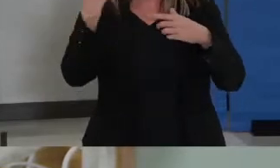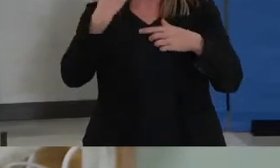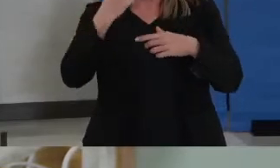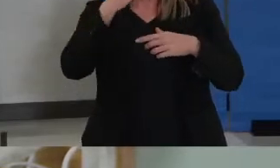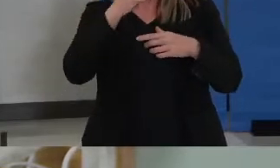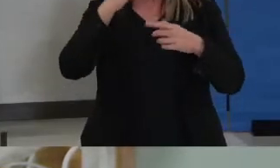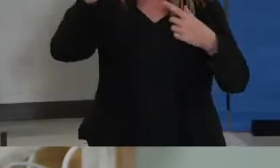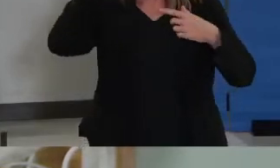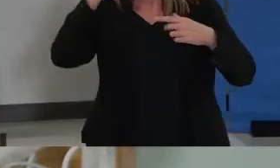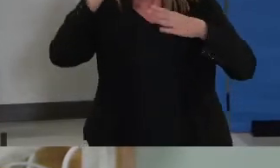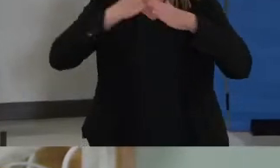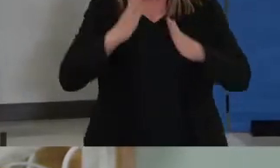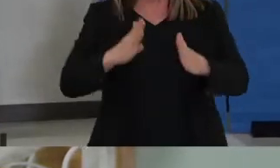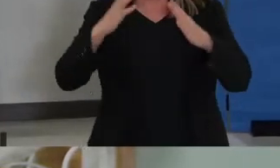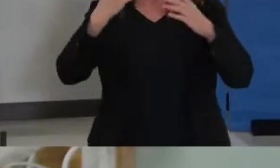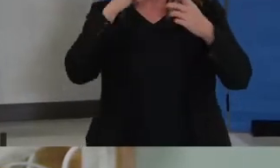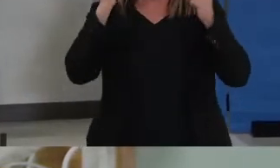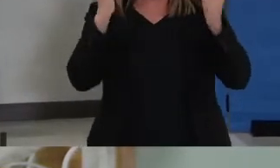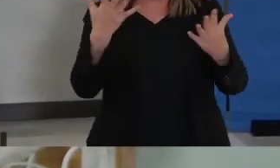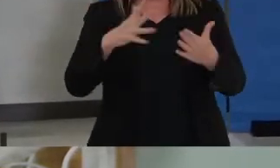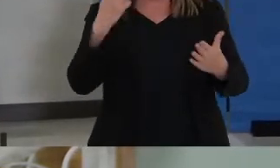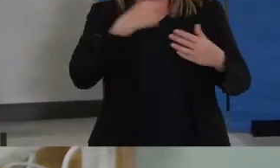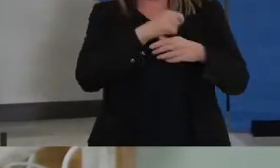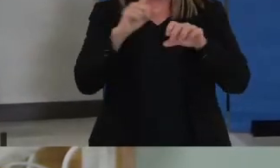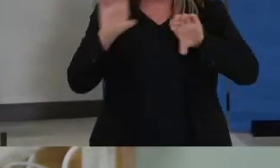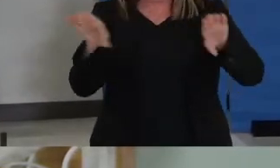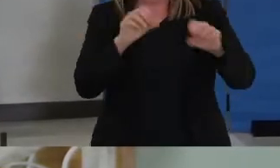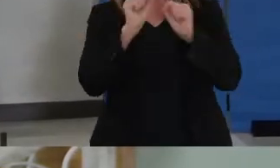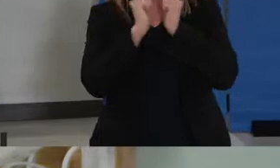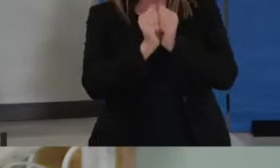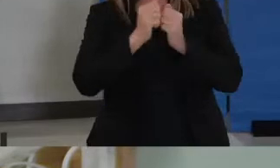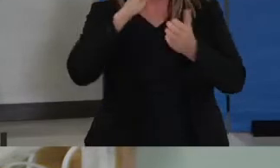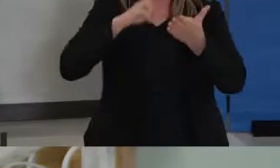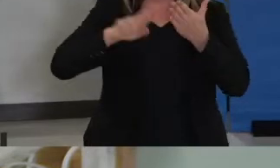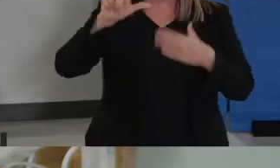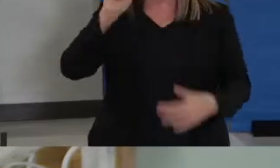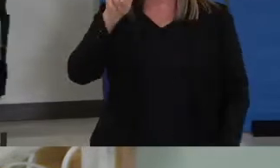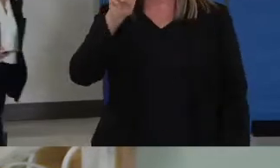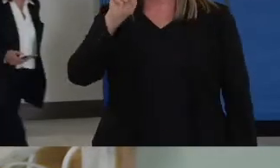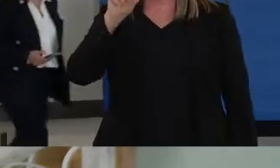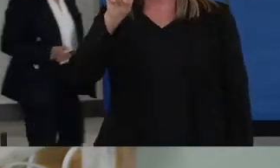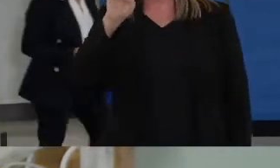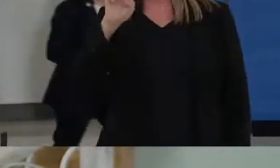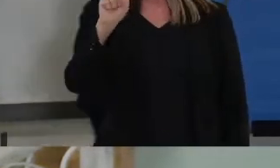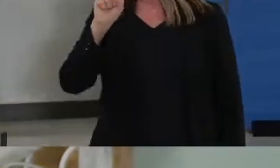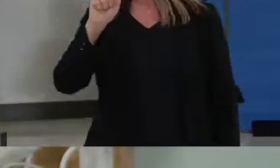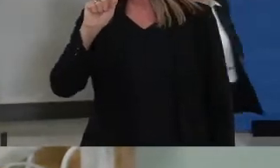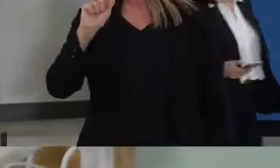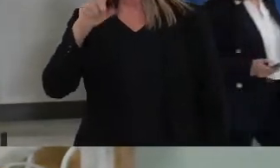thought partner on so many things that we've done together, Secretary Lourdes Castro Ramirez.